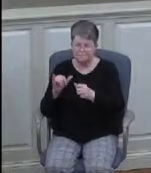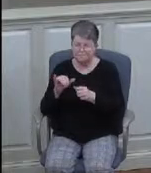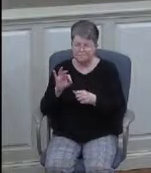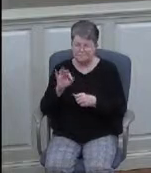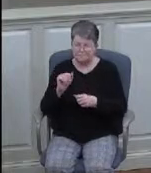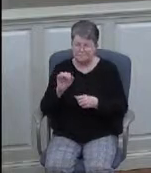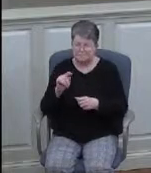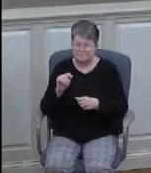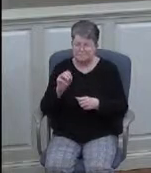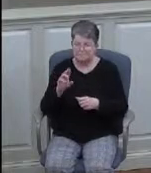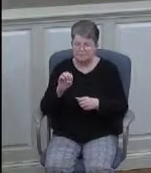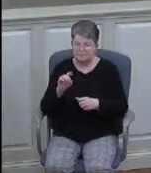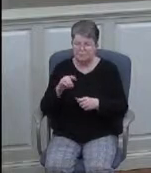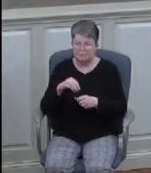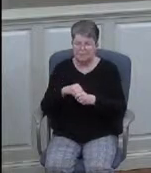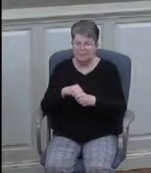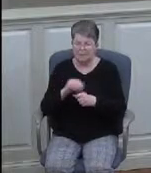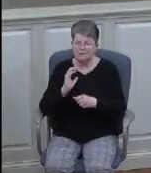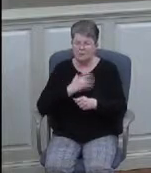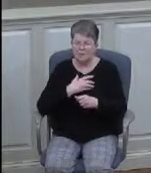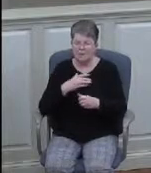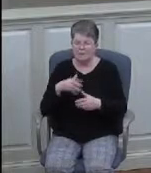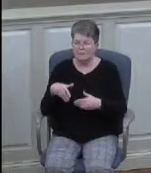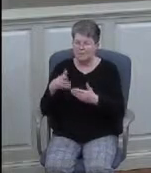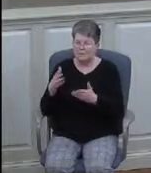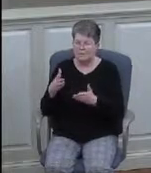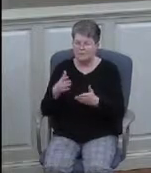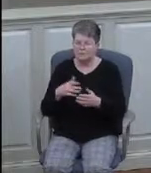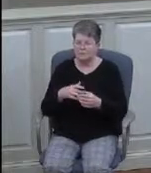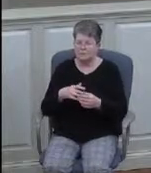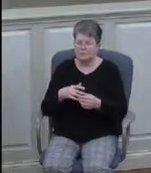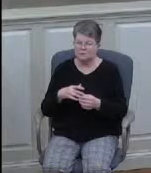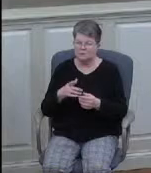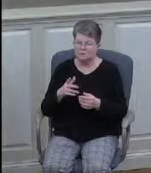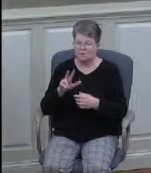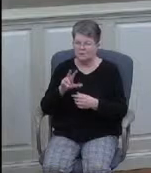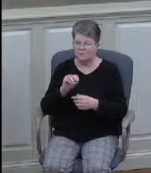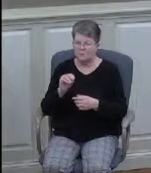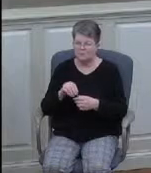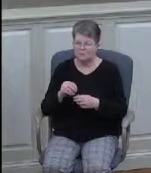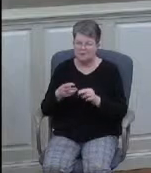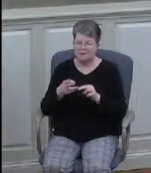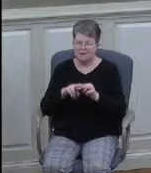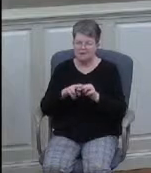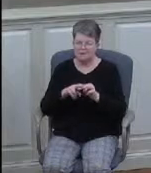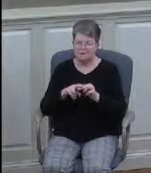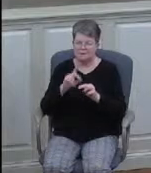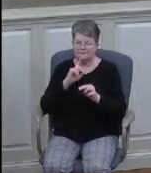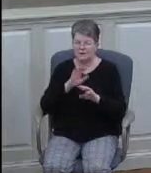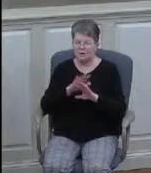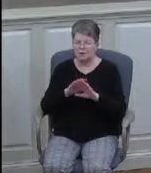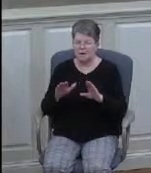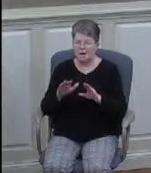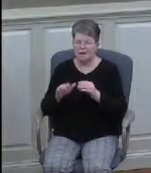compensation proposal. I've already put the new rates in. You know, we're looking at a 3% increase for